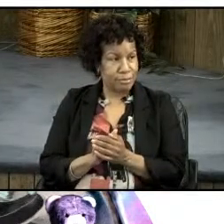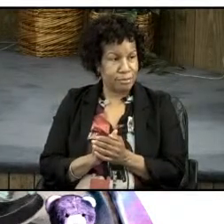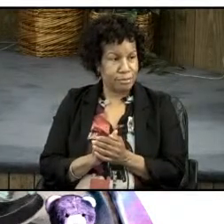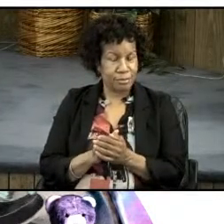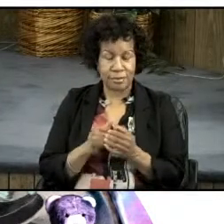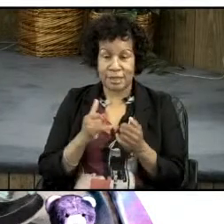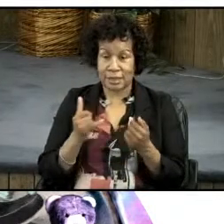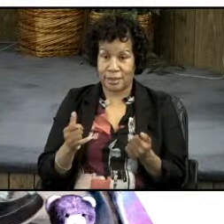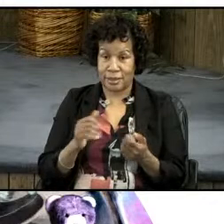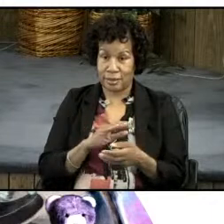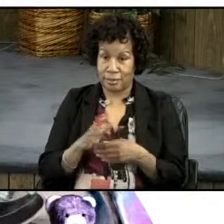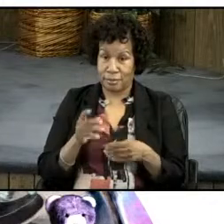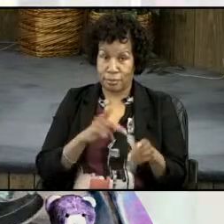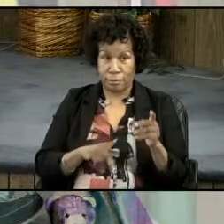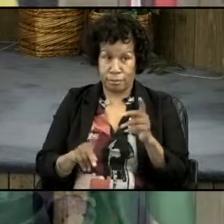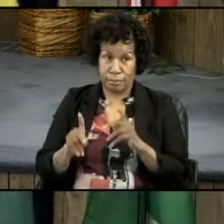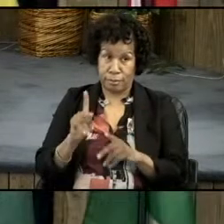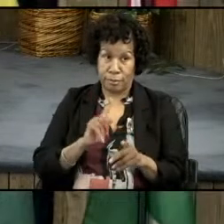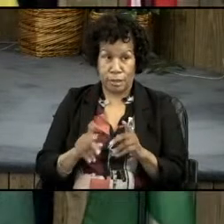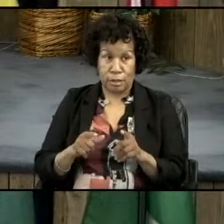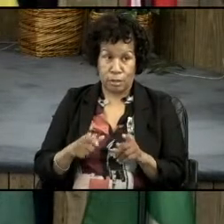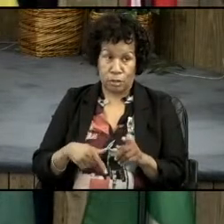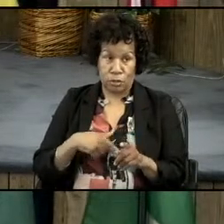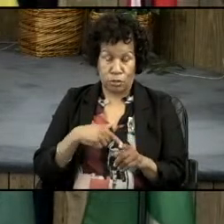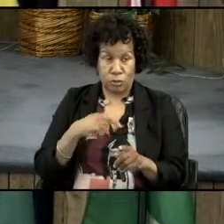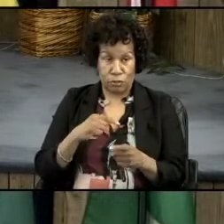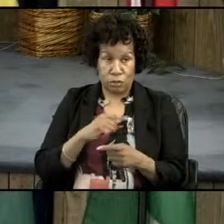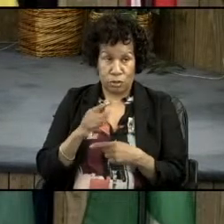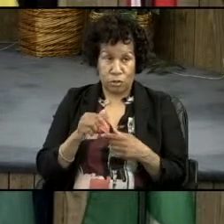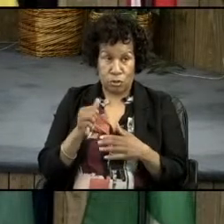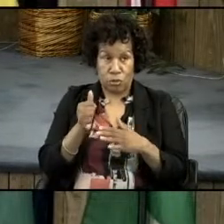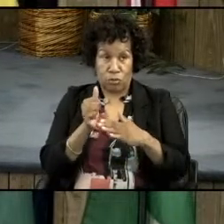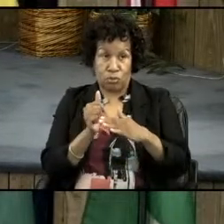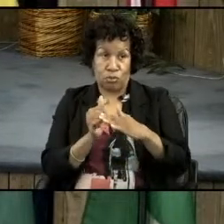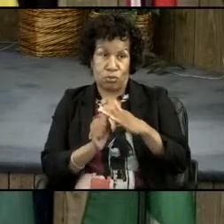This is how people feel when they hide.